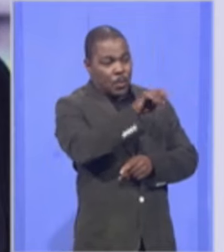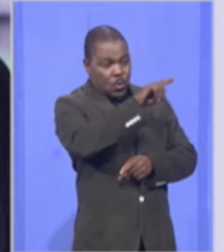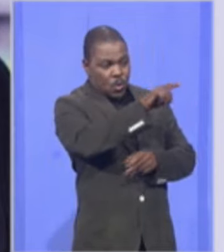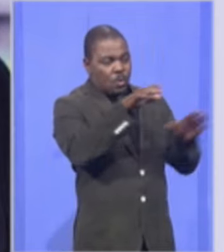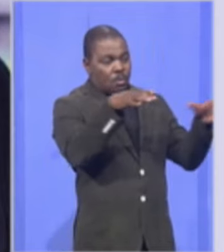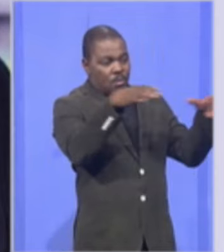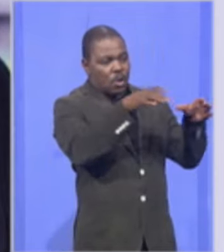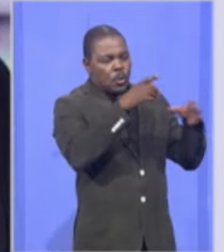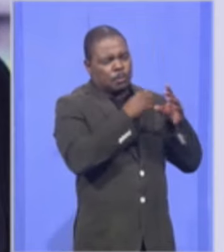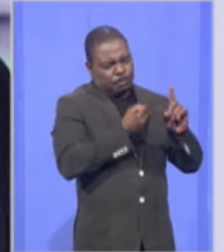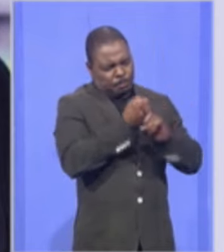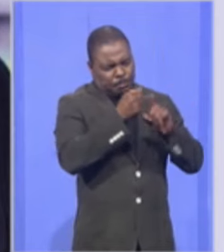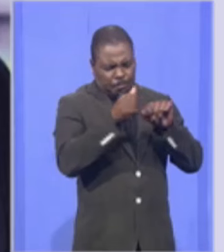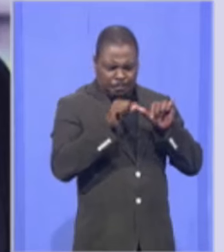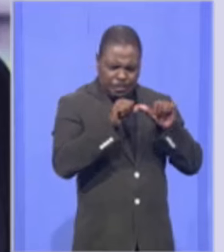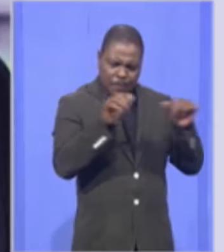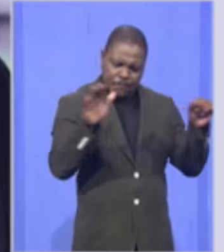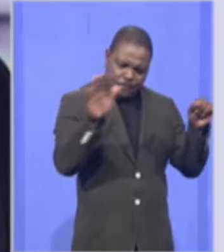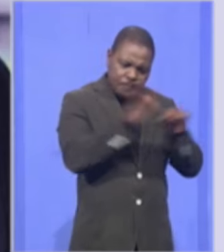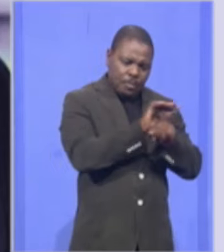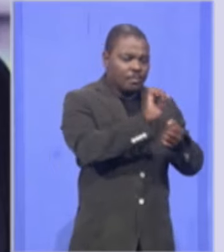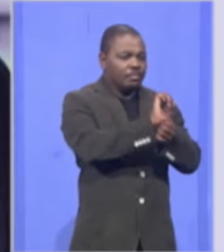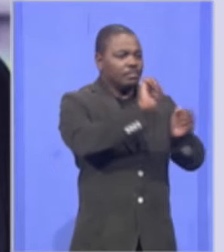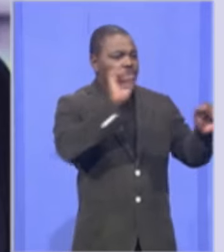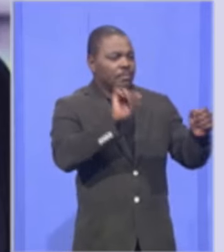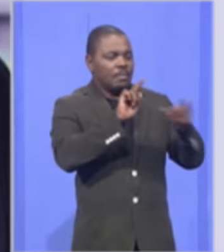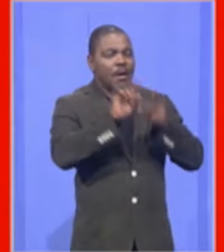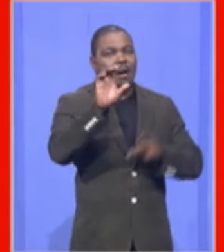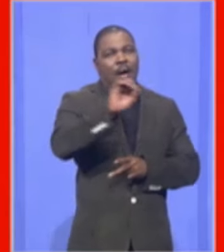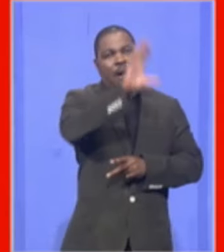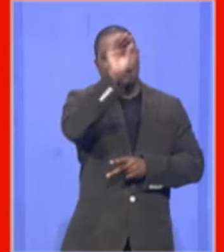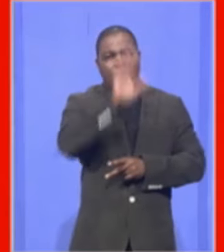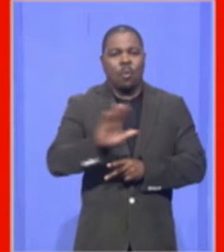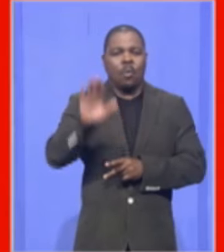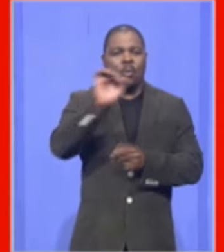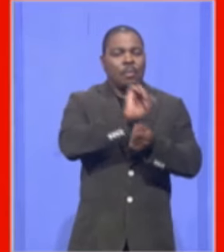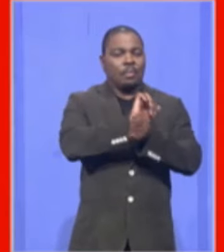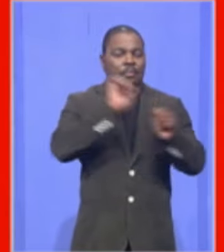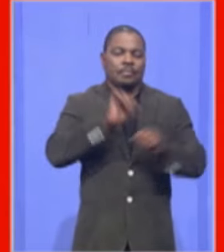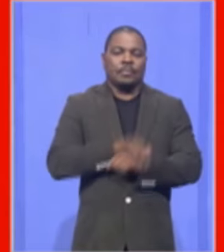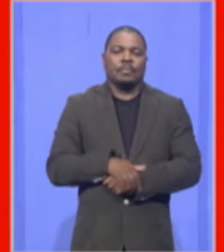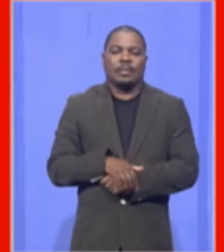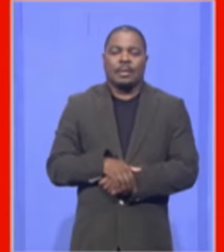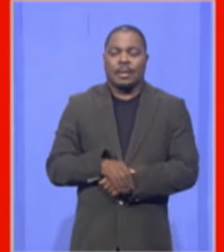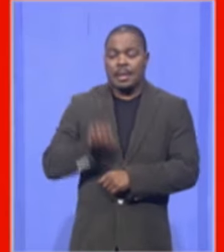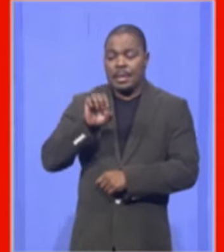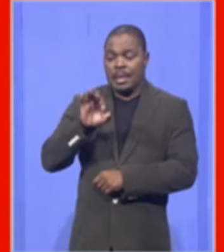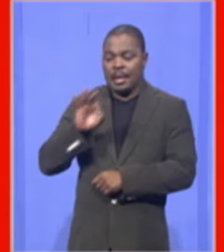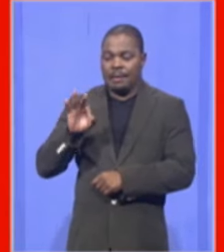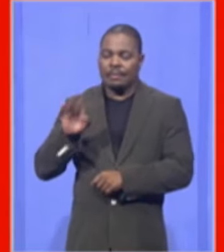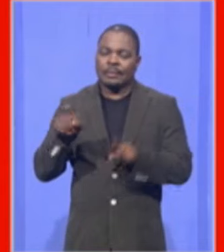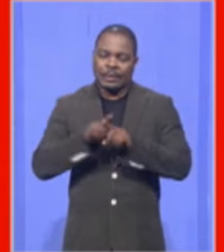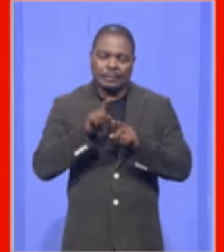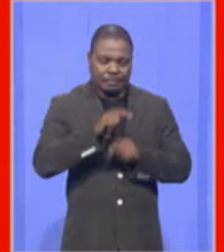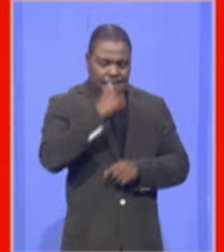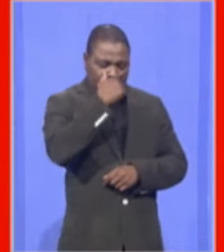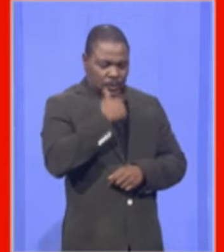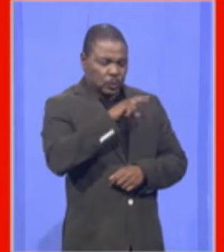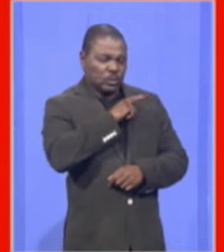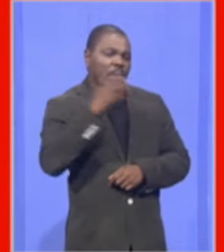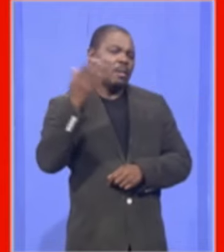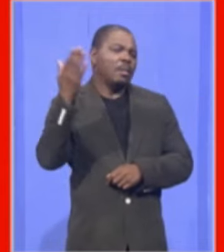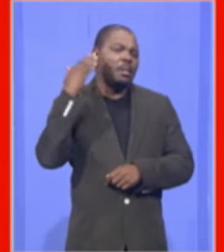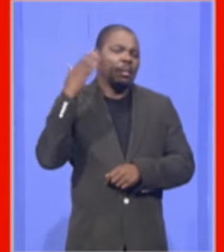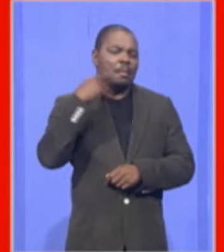for the total liberation of Namibia and the African continent. The economic freedom fighters mourn the passing of former